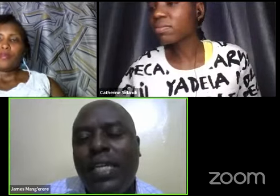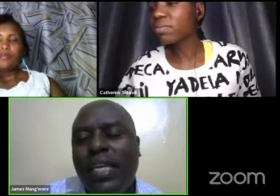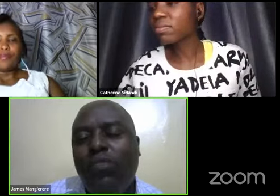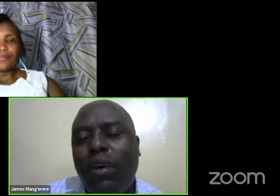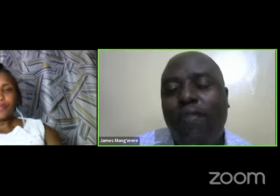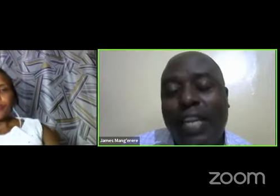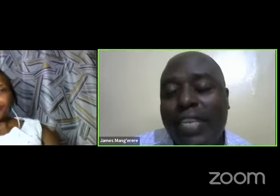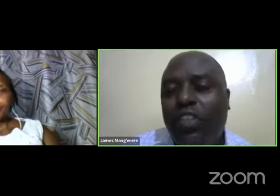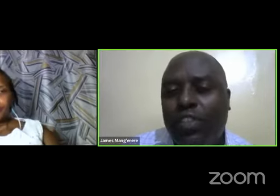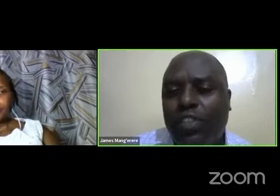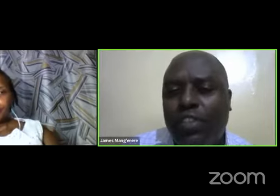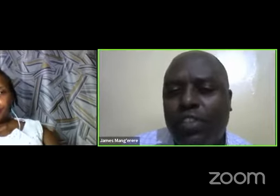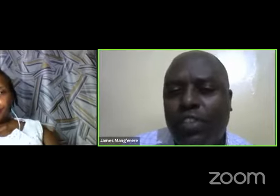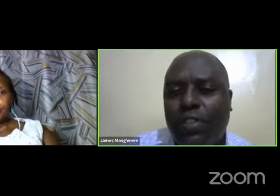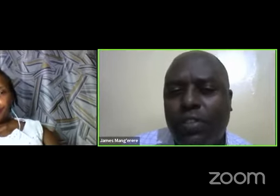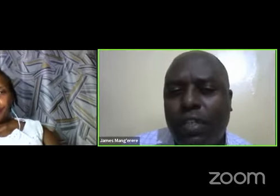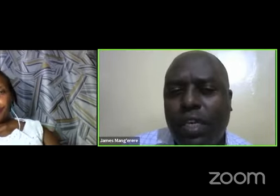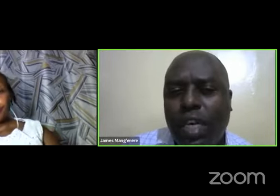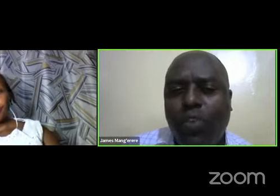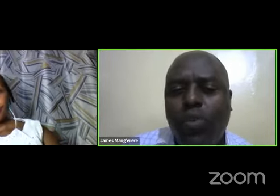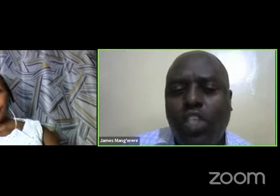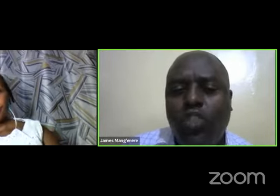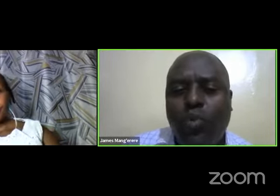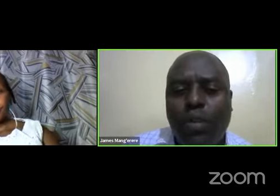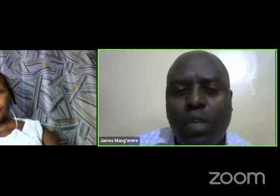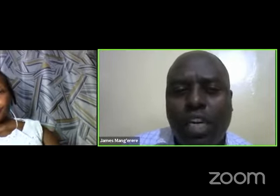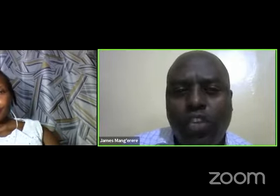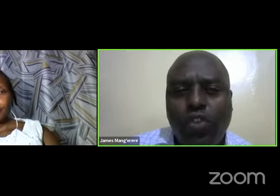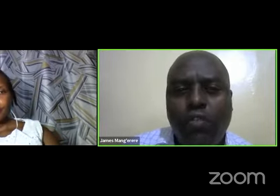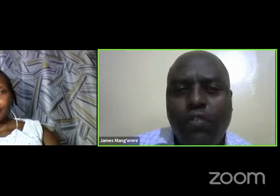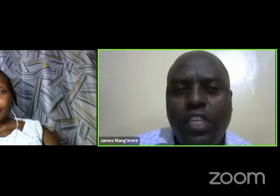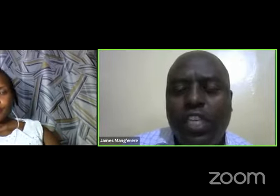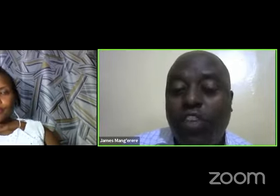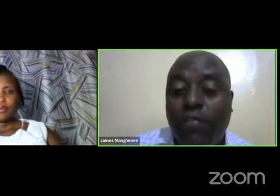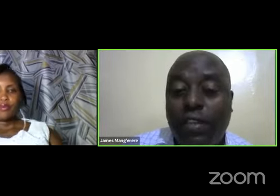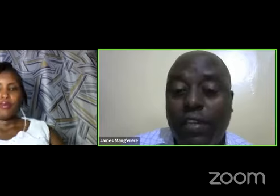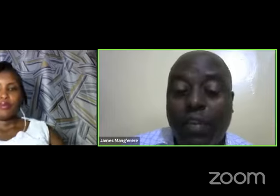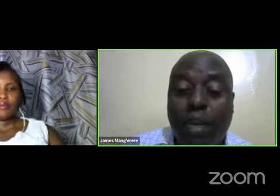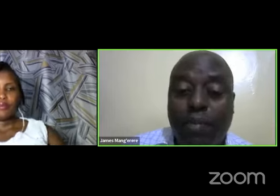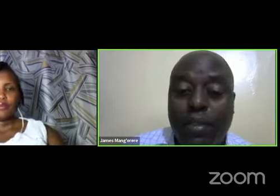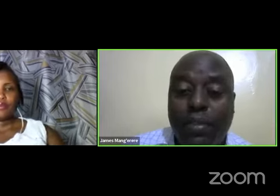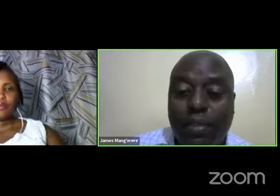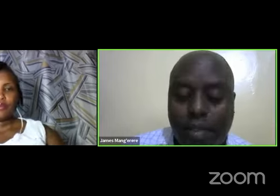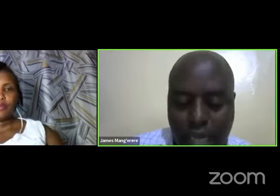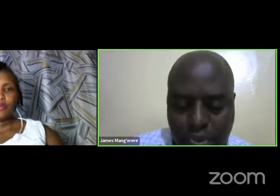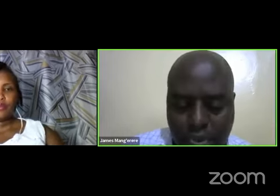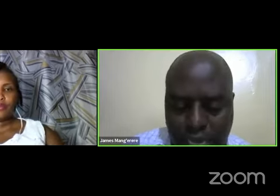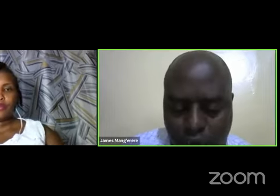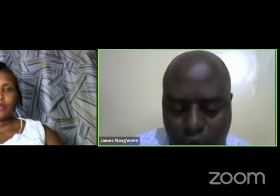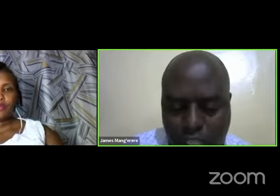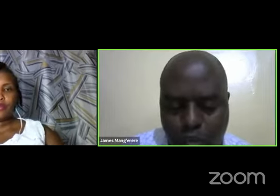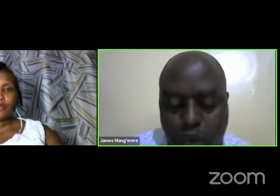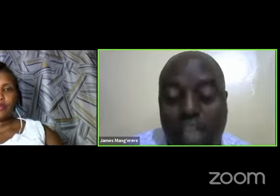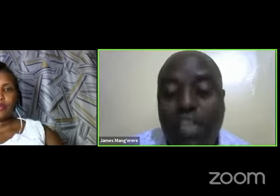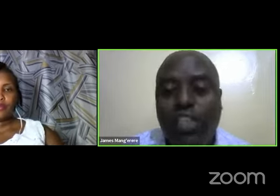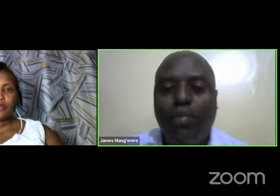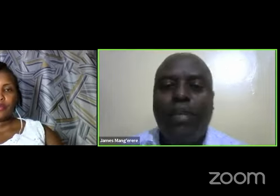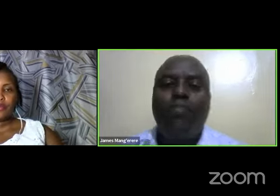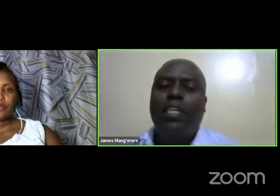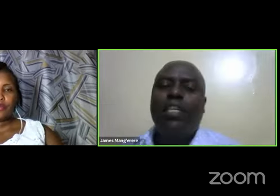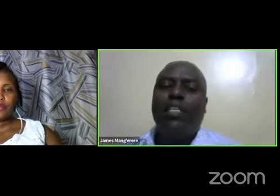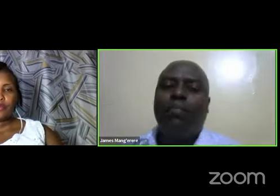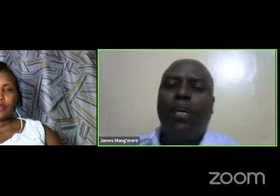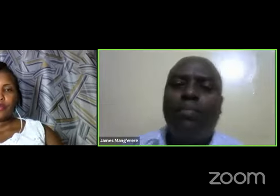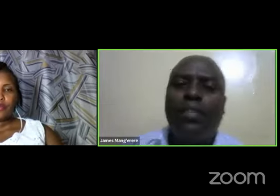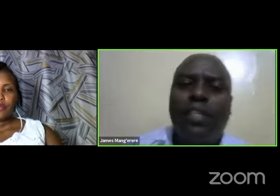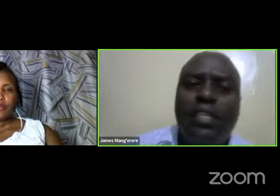they tend to have less concentration. And this could be a source of serious conflict at the workplace. The other one is poor leadership. And